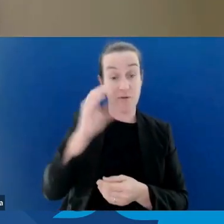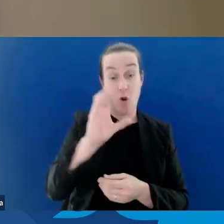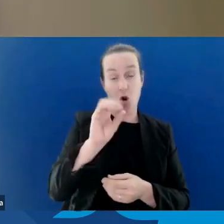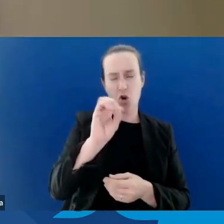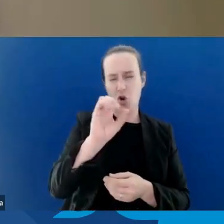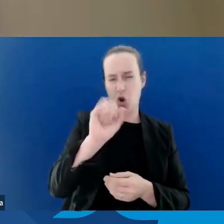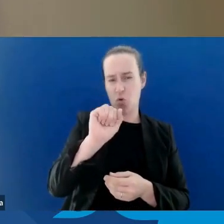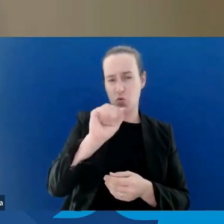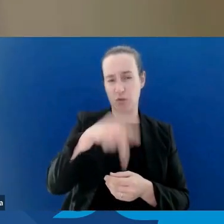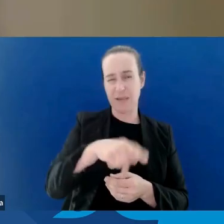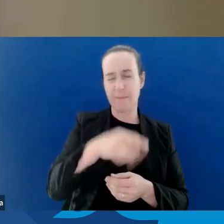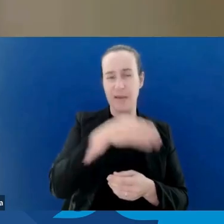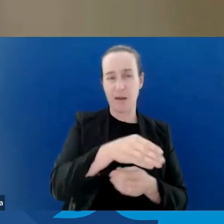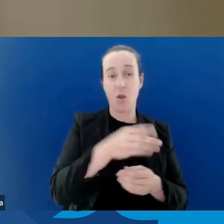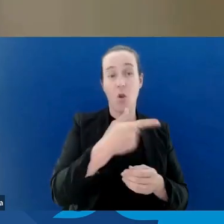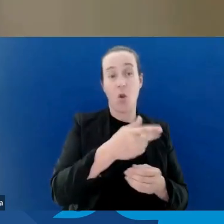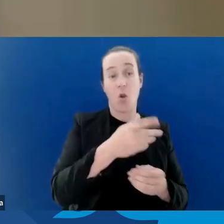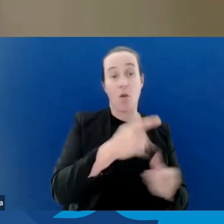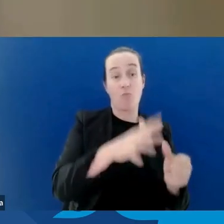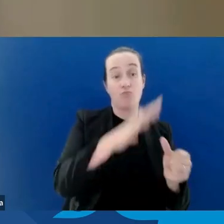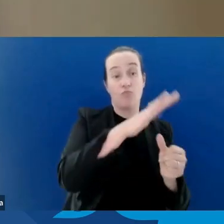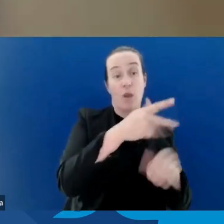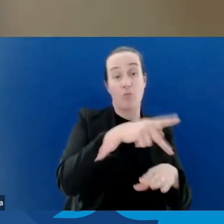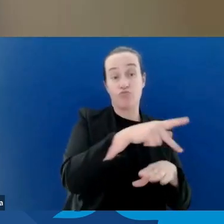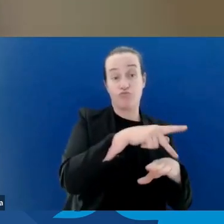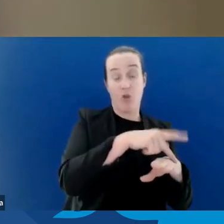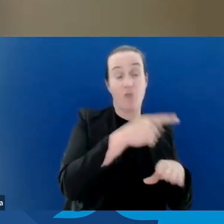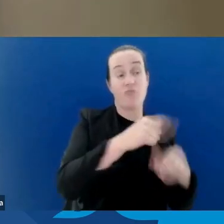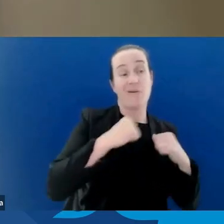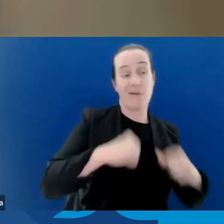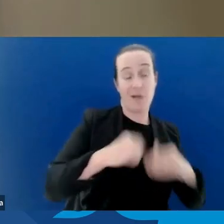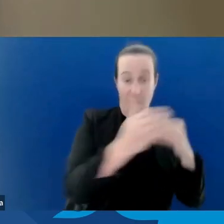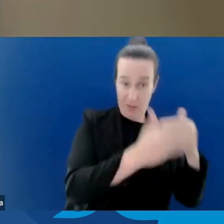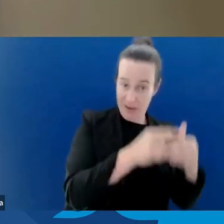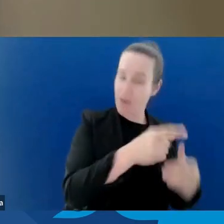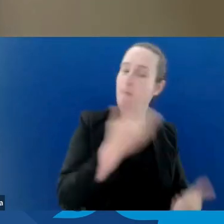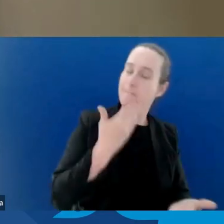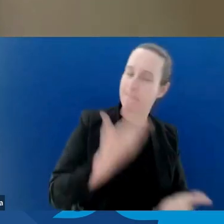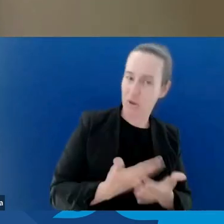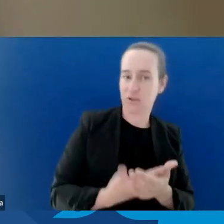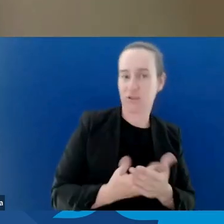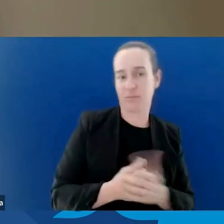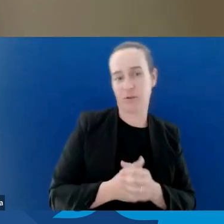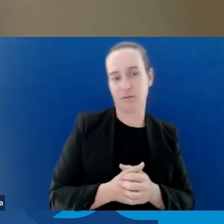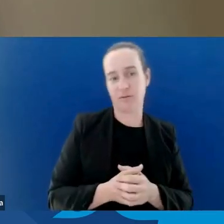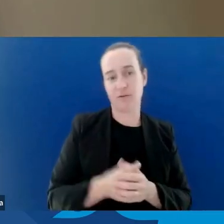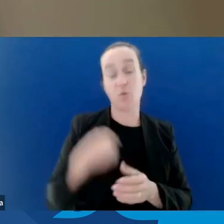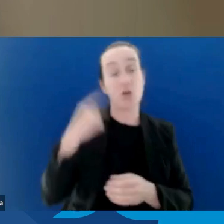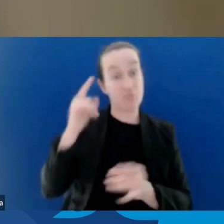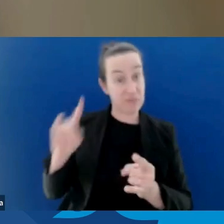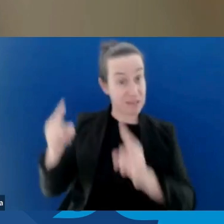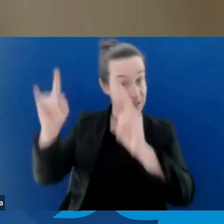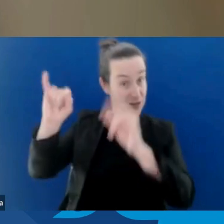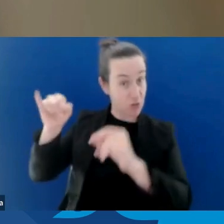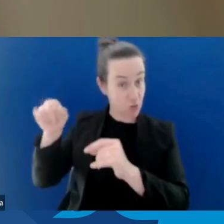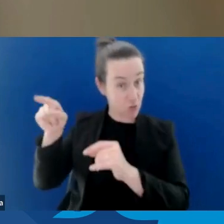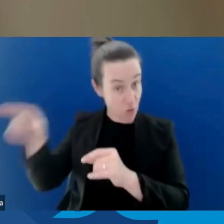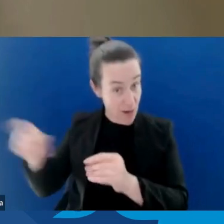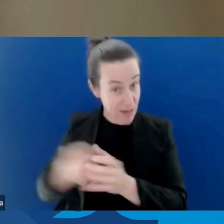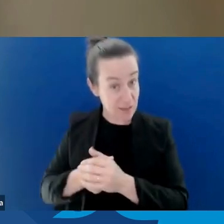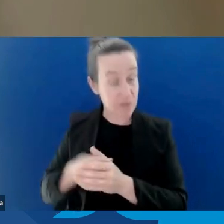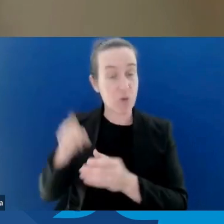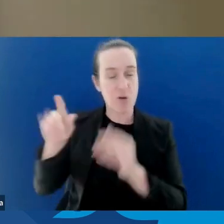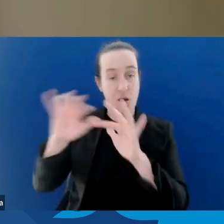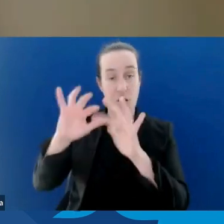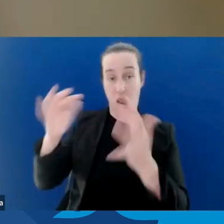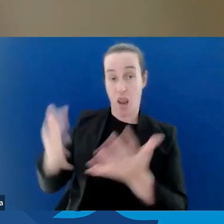in primary healthcare facilities that it is possible. We know from our City Ben and City of Johannesburg experience under Global Fund